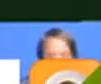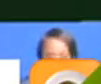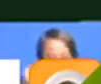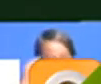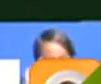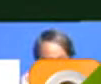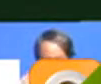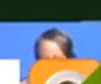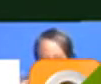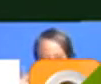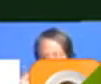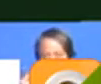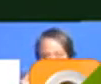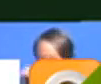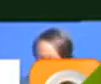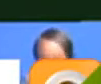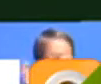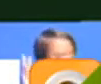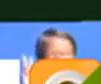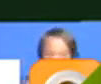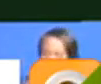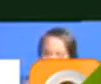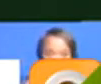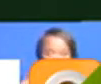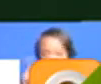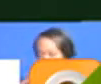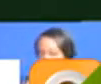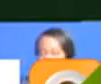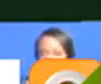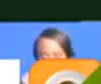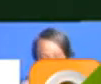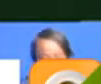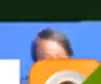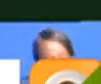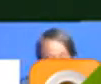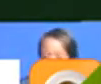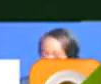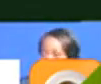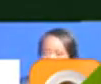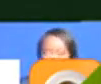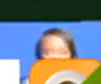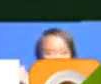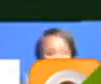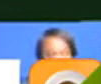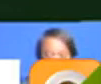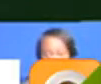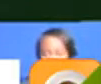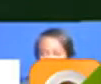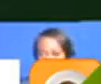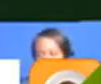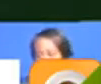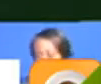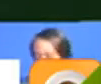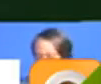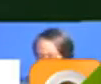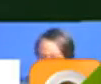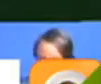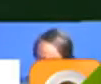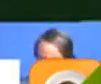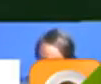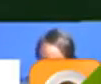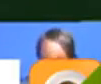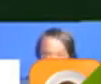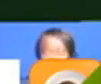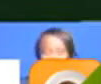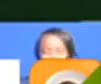No sector of Kenya is left behind. No community of Kenya is left behind. We're going to move together as a nation because